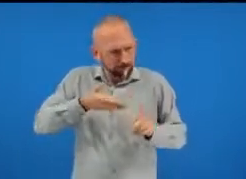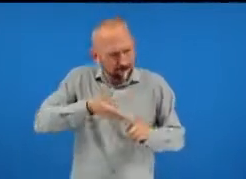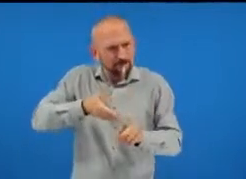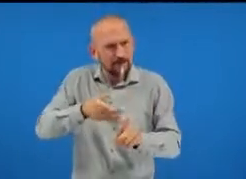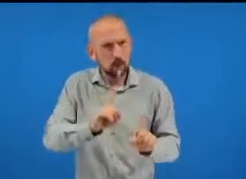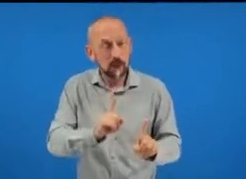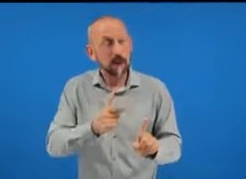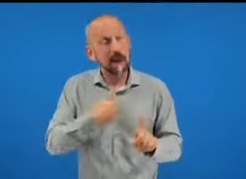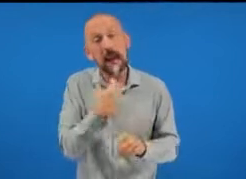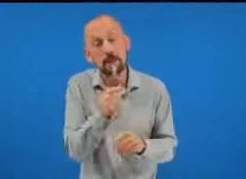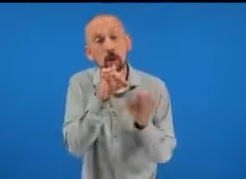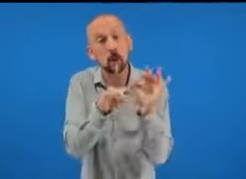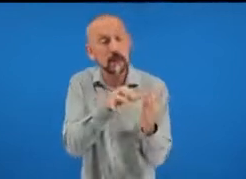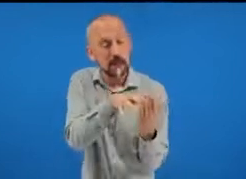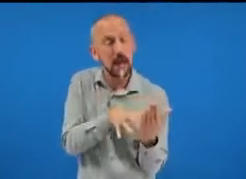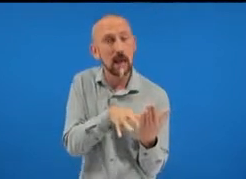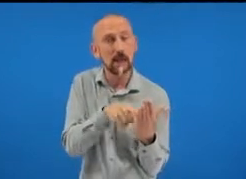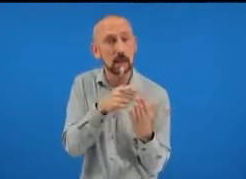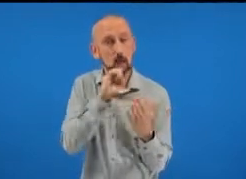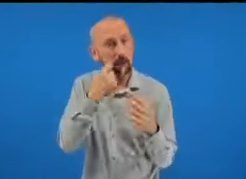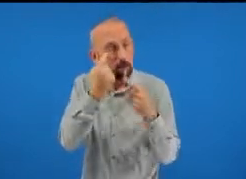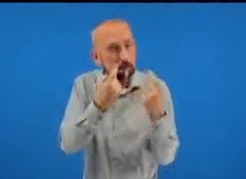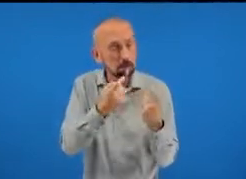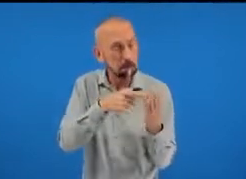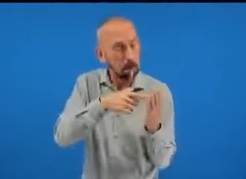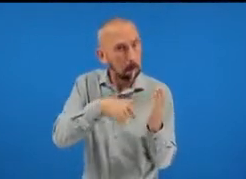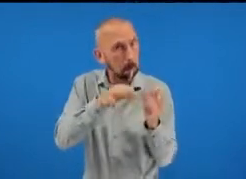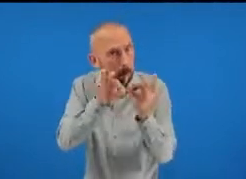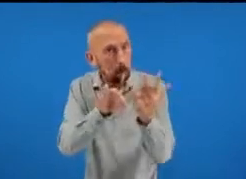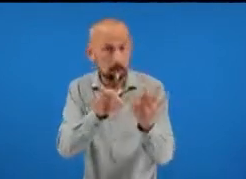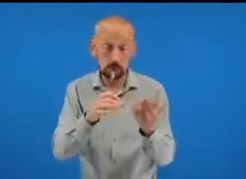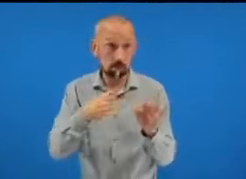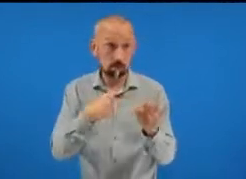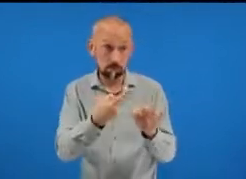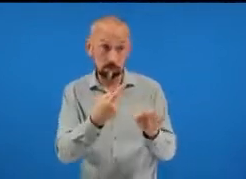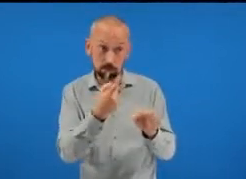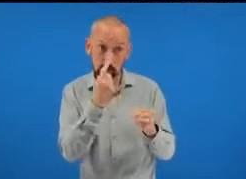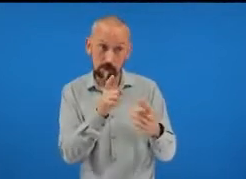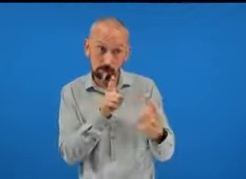questionnaire that kind of looks at some of those thoughts. So would it be all right to go through that together as well?